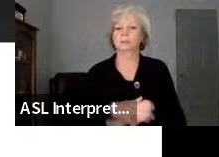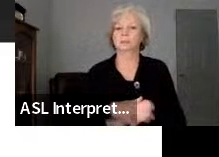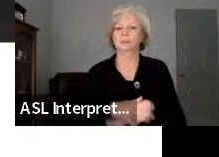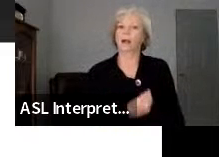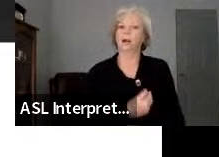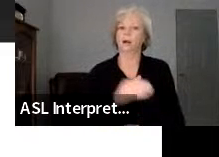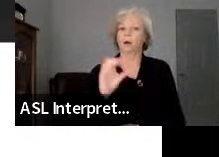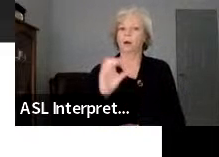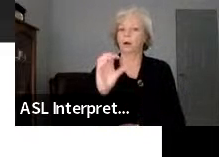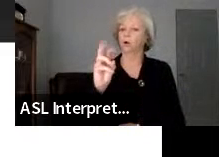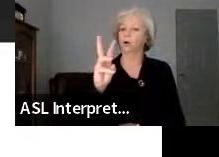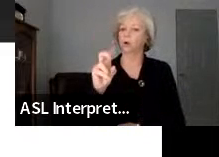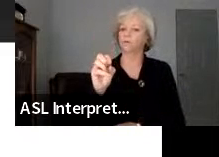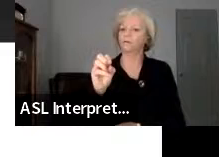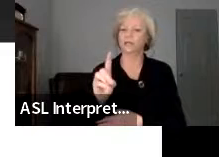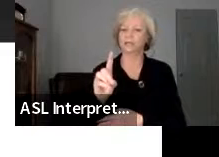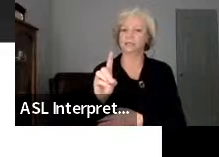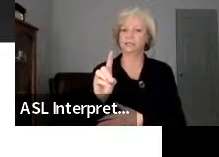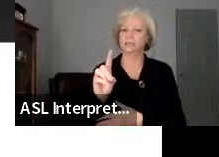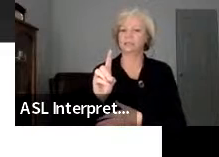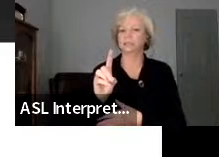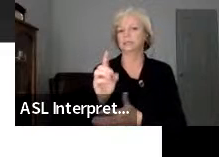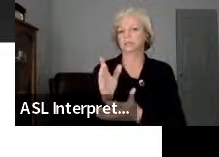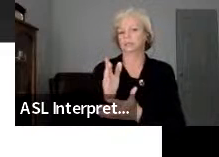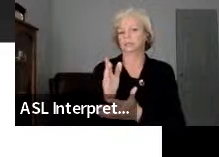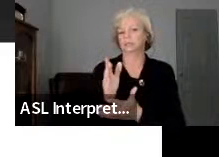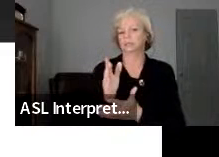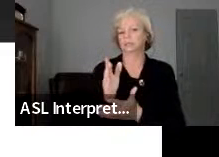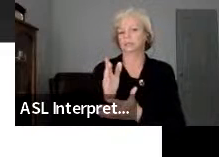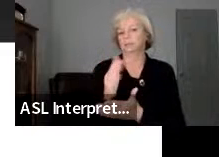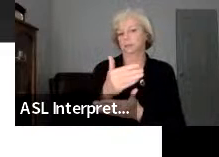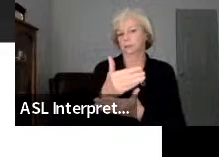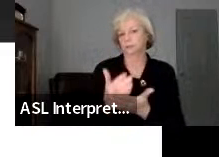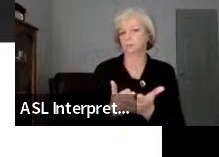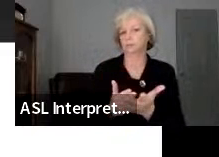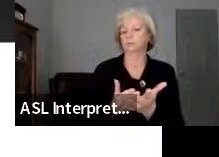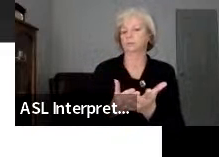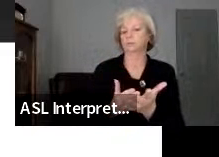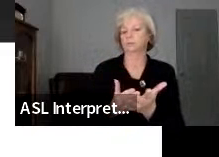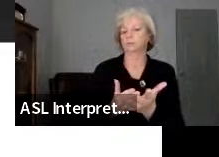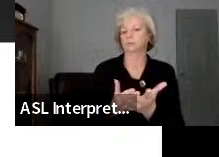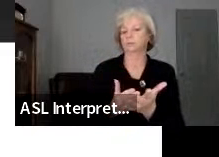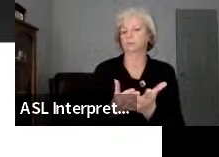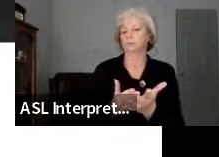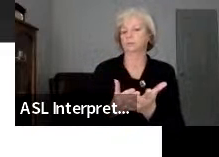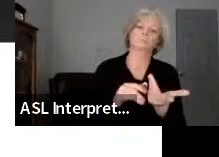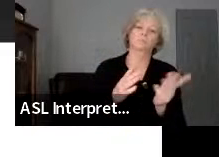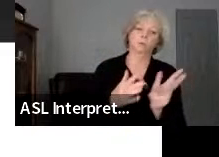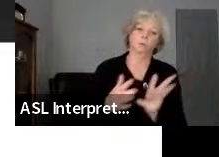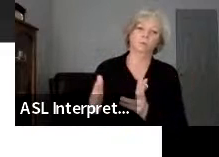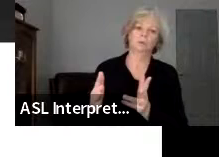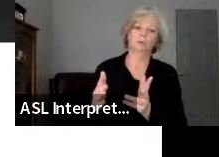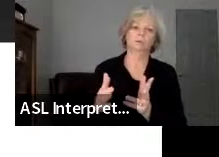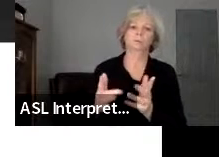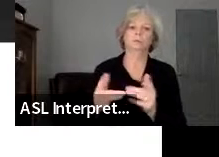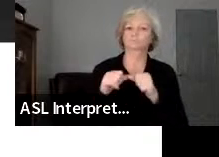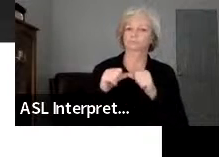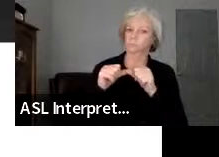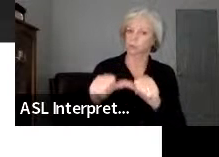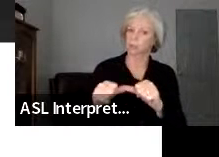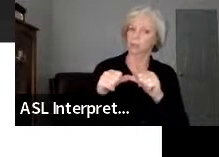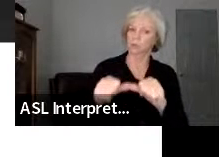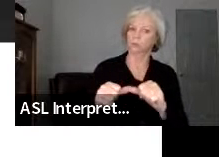train additional staff and are prepared to continue the response work. So we're not slowing down. Our COVID